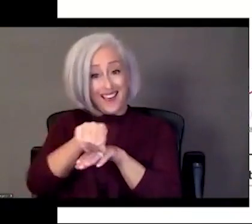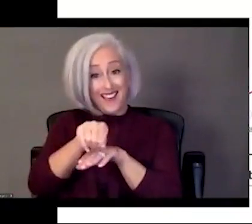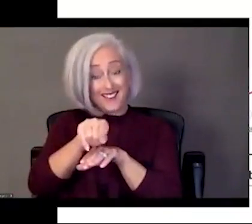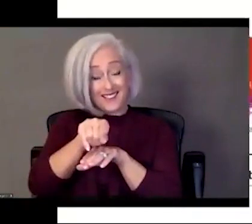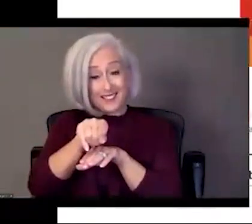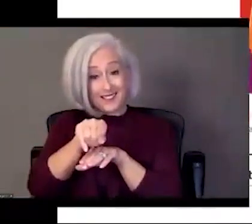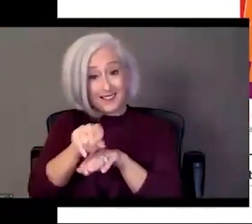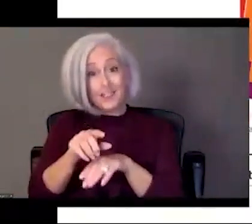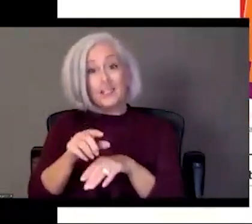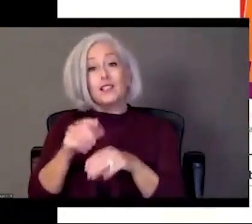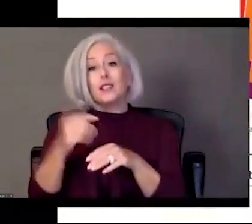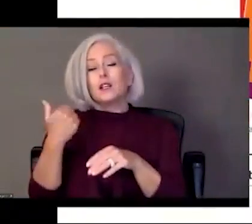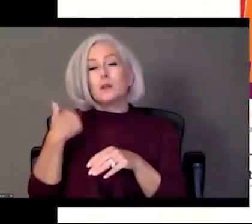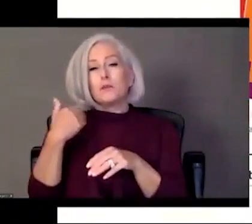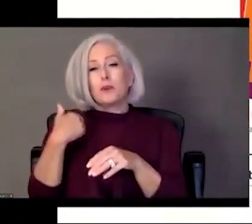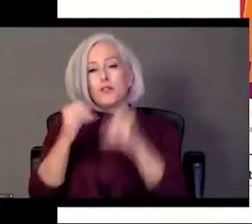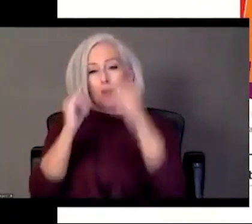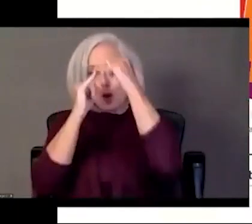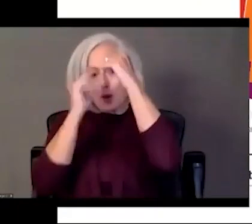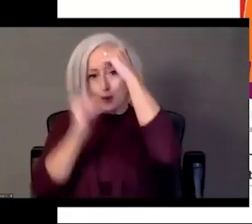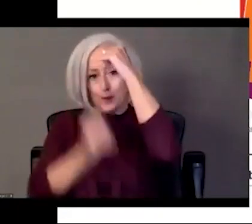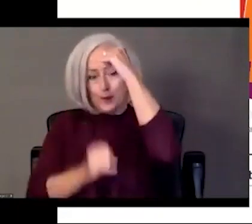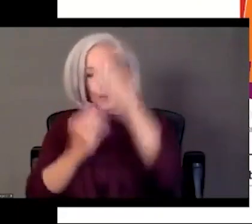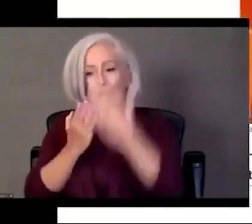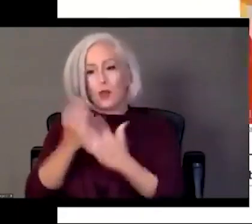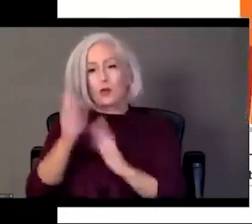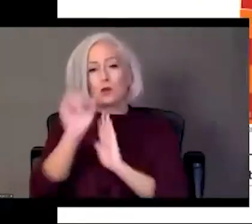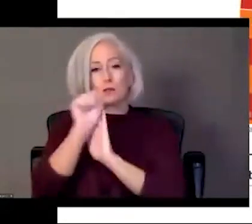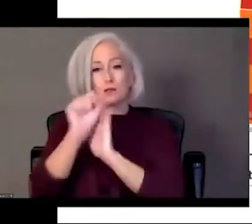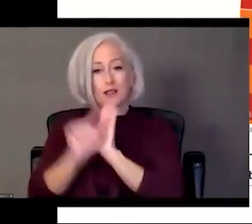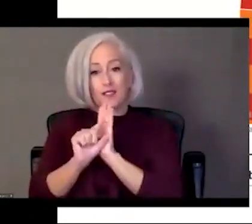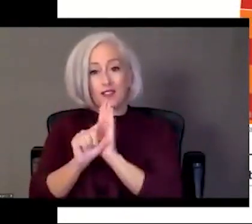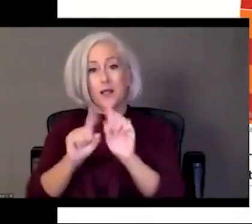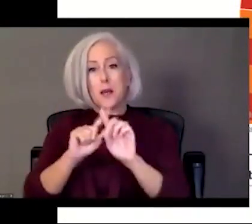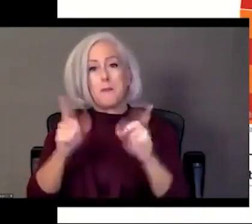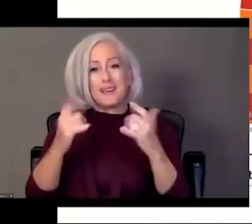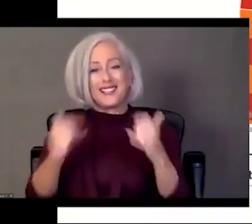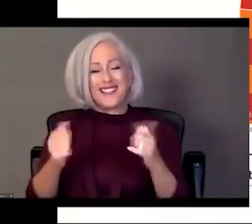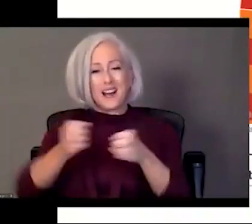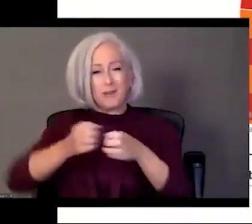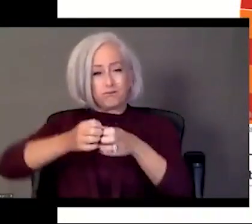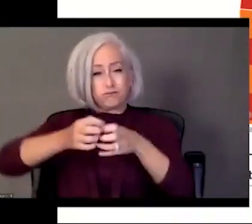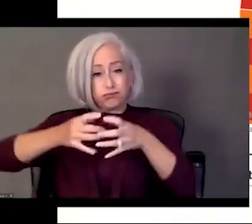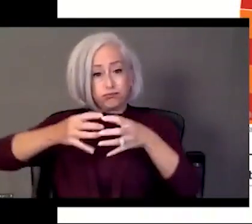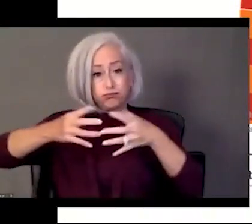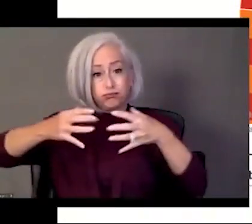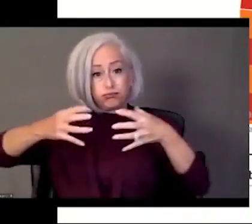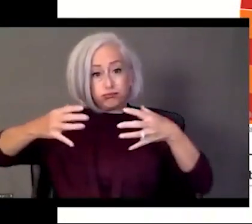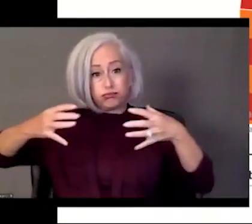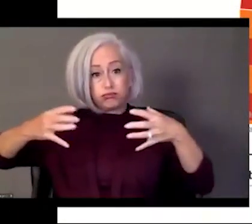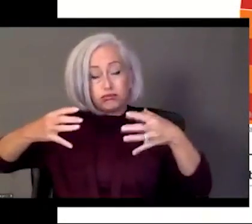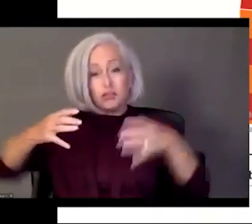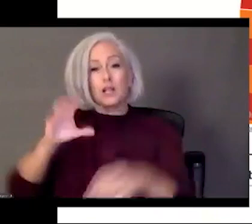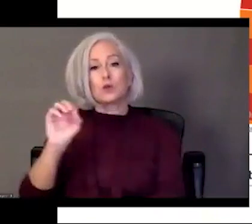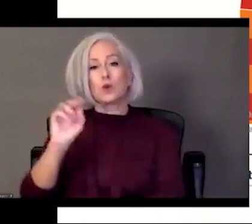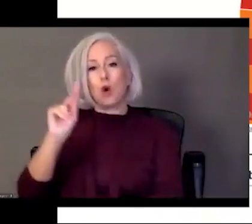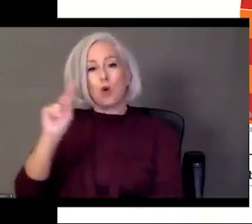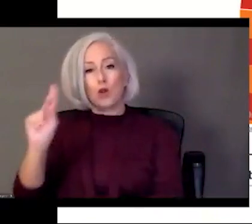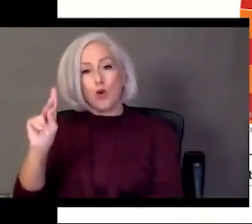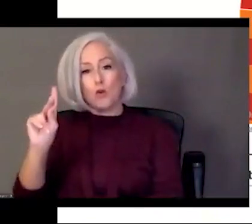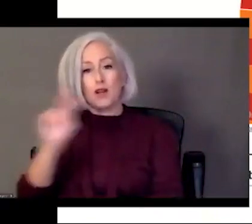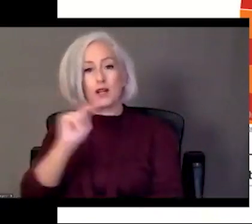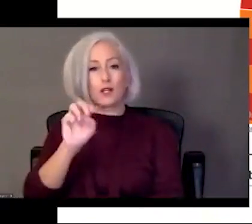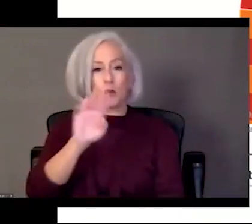around Springfield. And now look at it. That area of purple is now encompassing a good part of Oklahoma, northwest